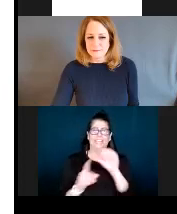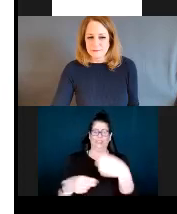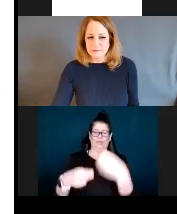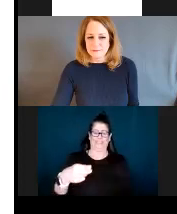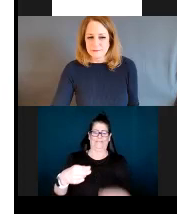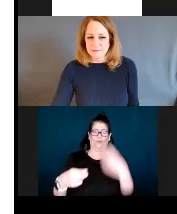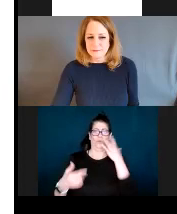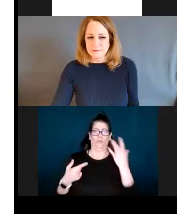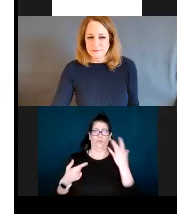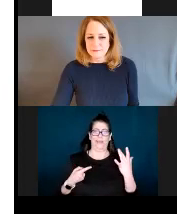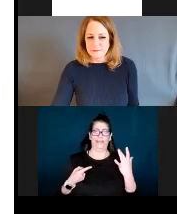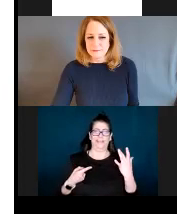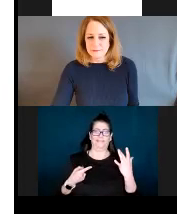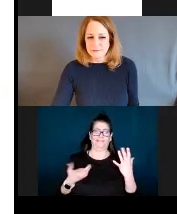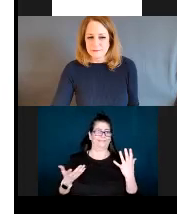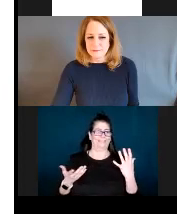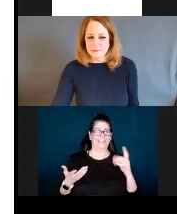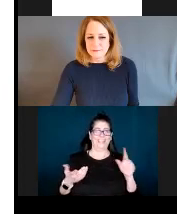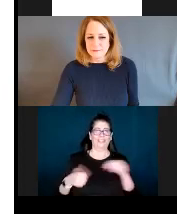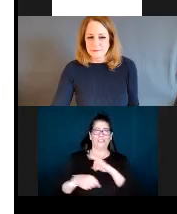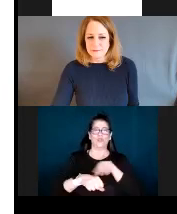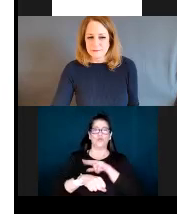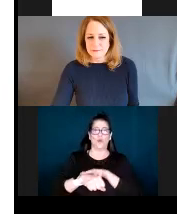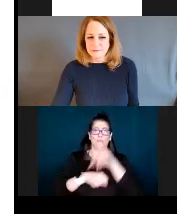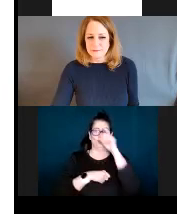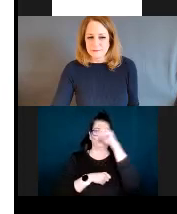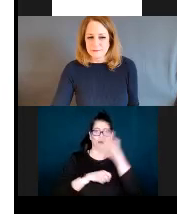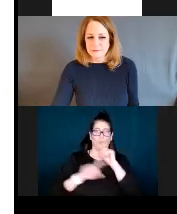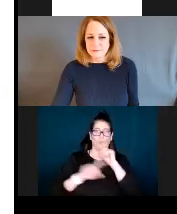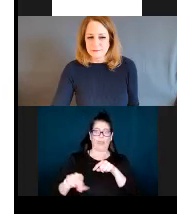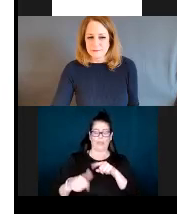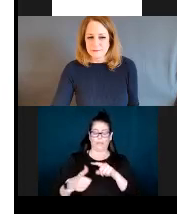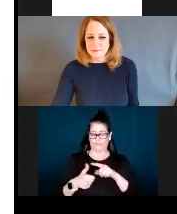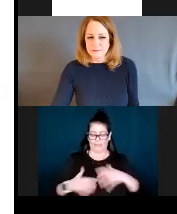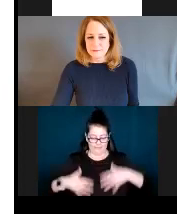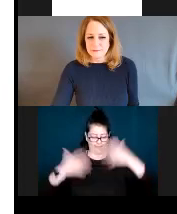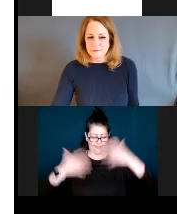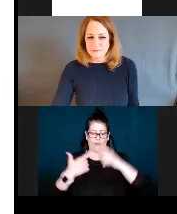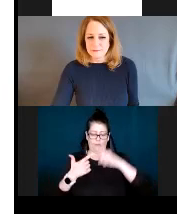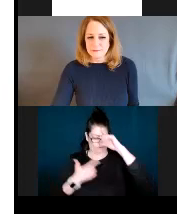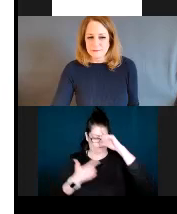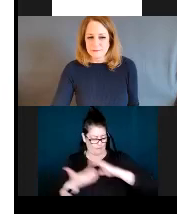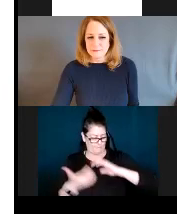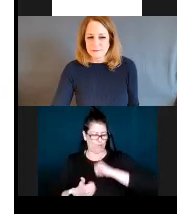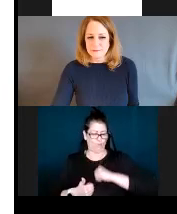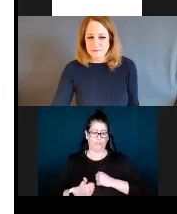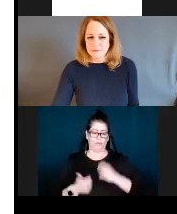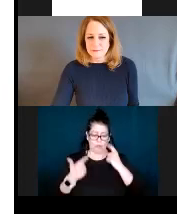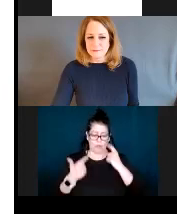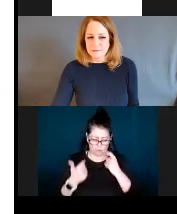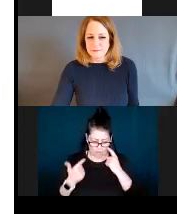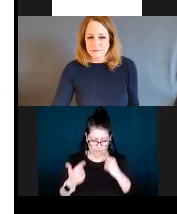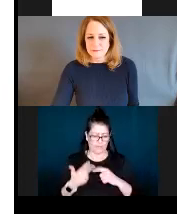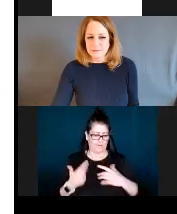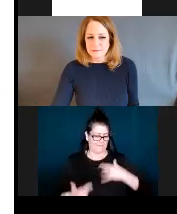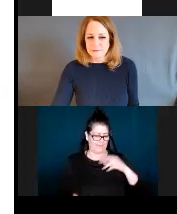is normal trauma response. Anger, confusion, crying, numbness. This is all normal for